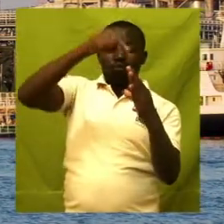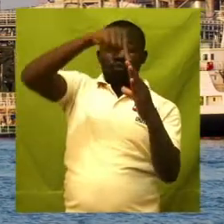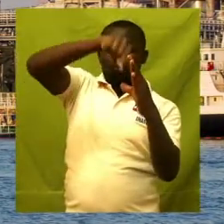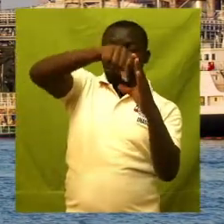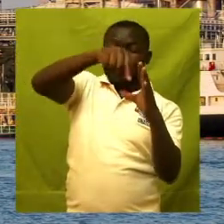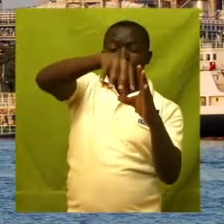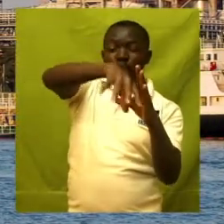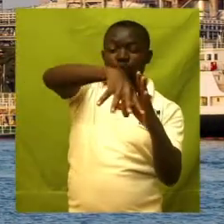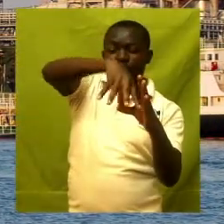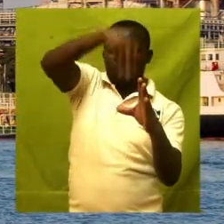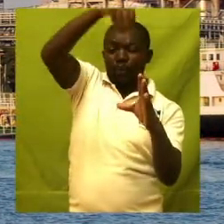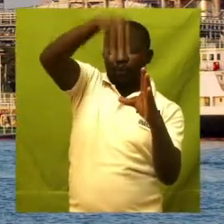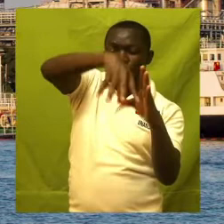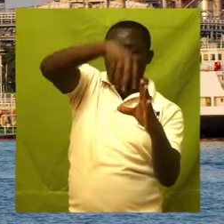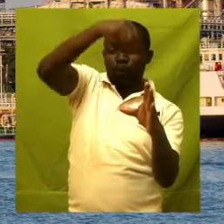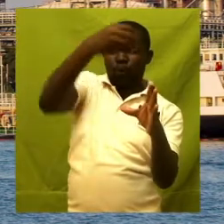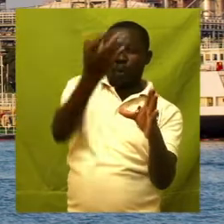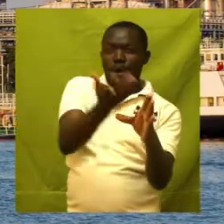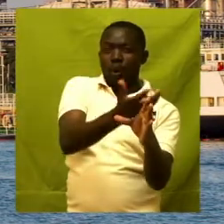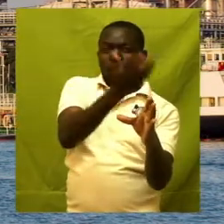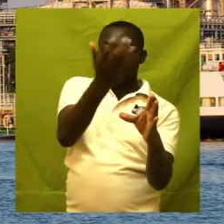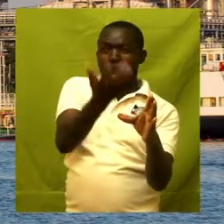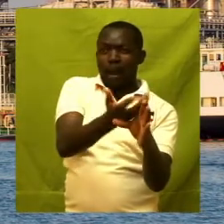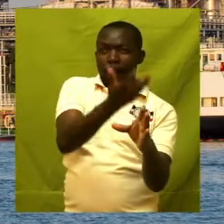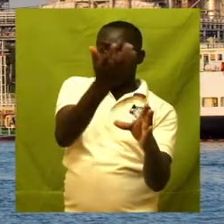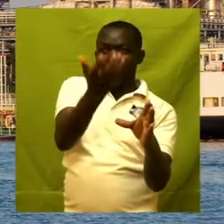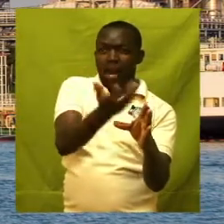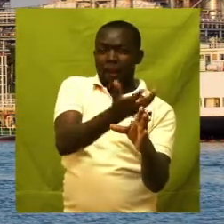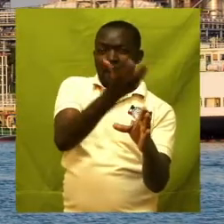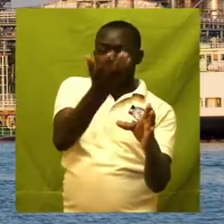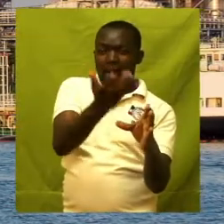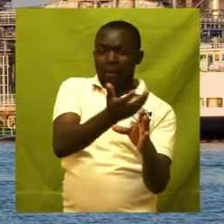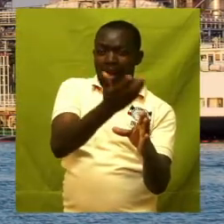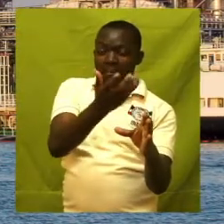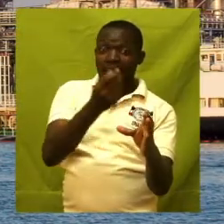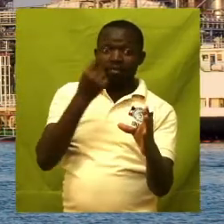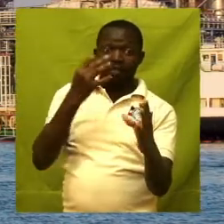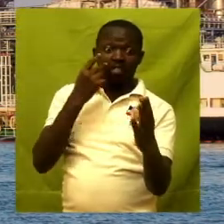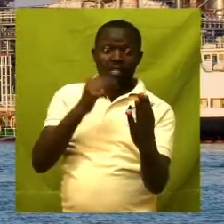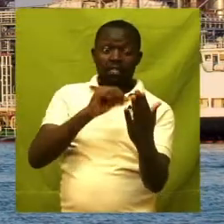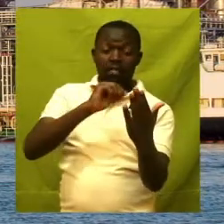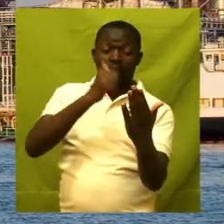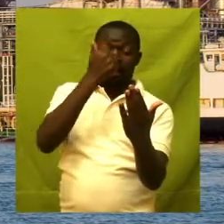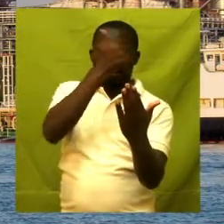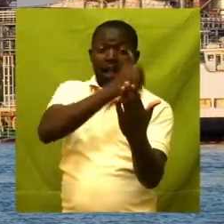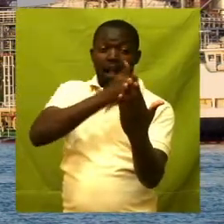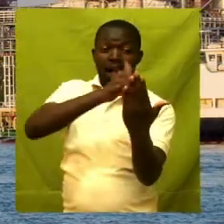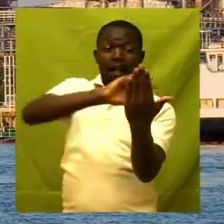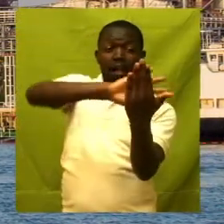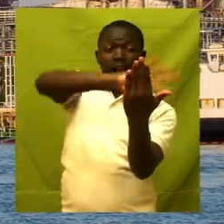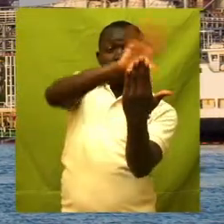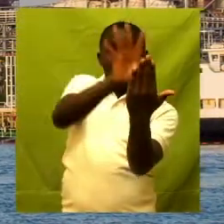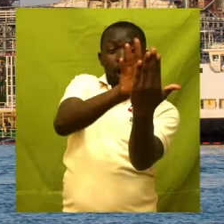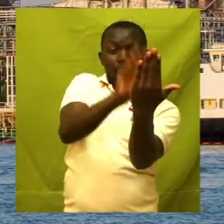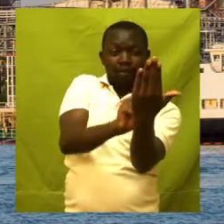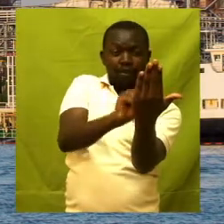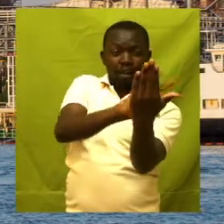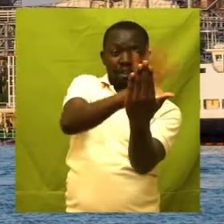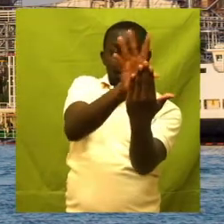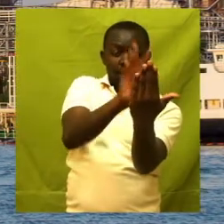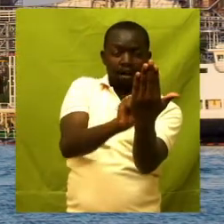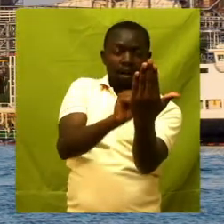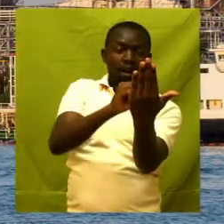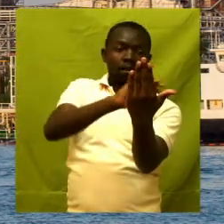the coastline. If you look at the map of Africa, you will realize that most